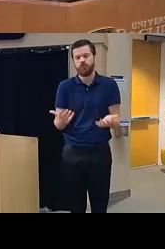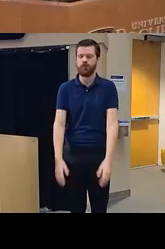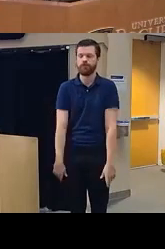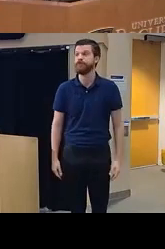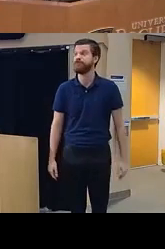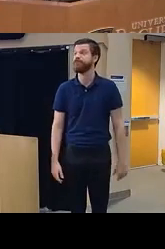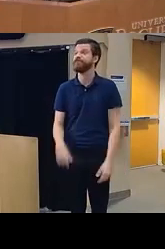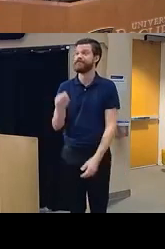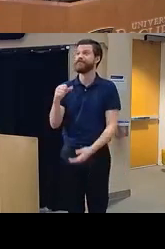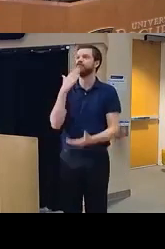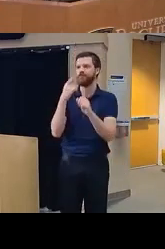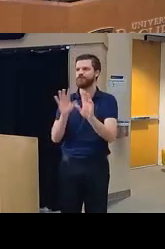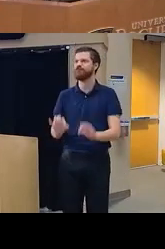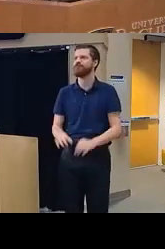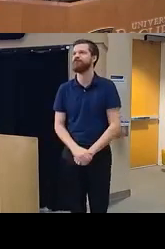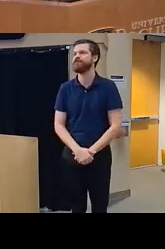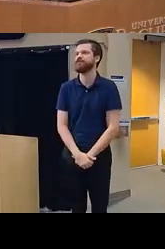So yes, you have a good point.